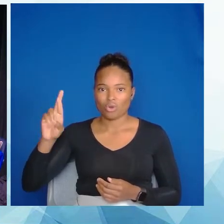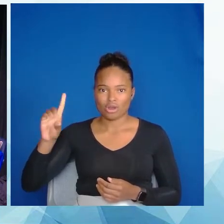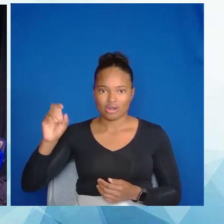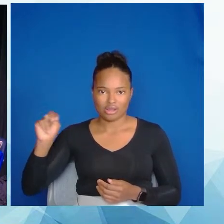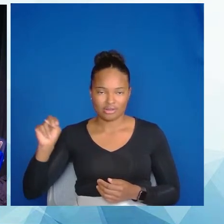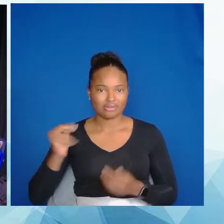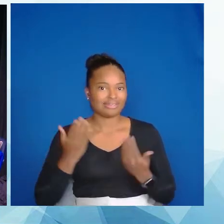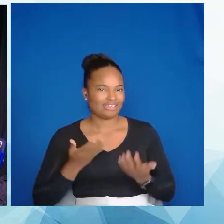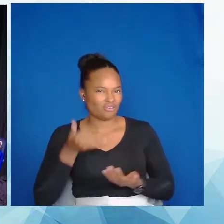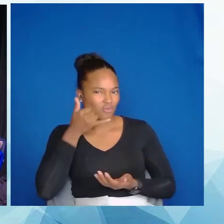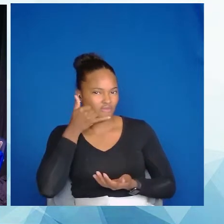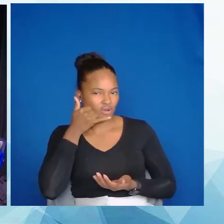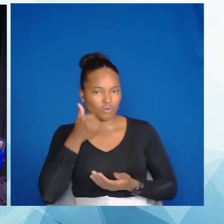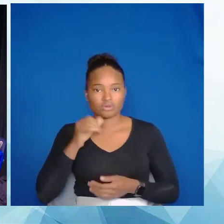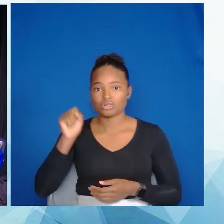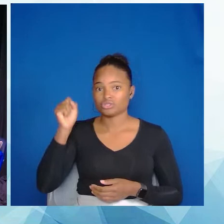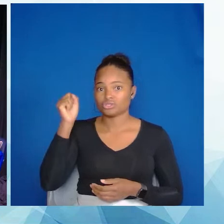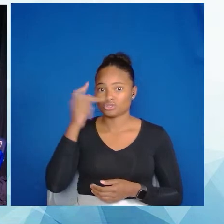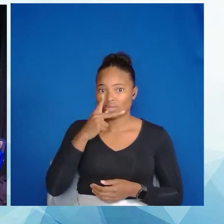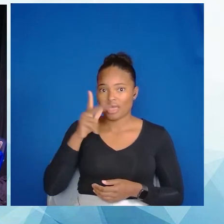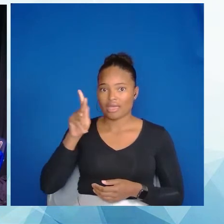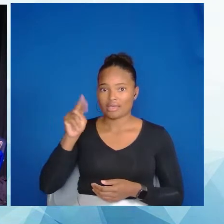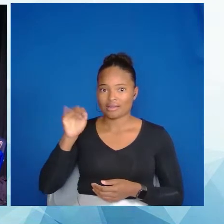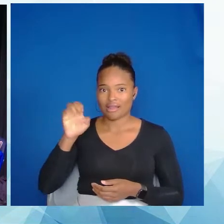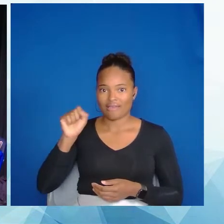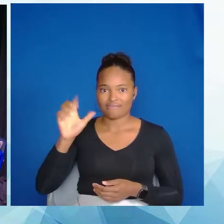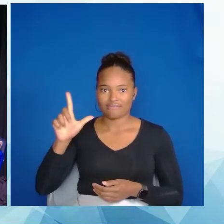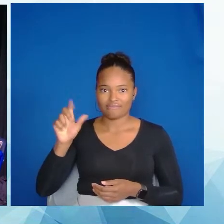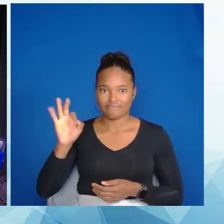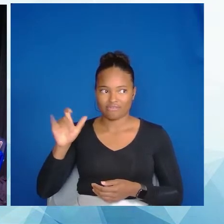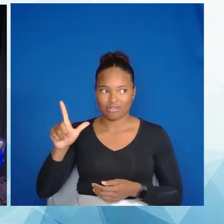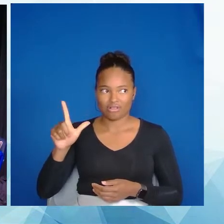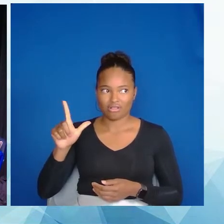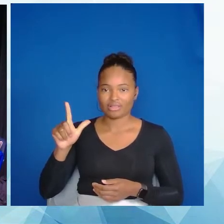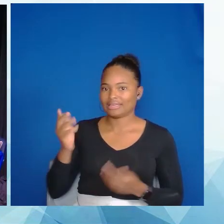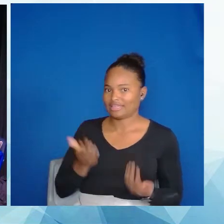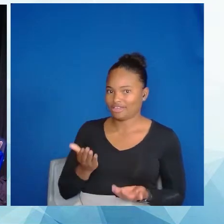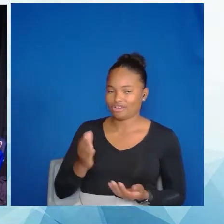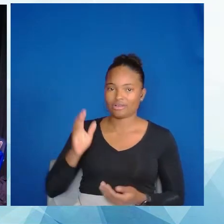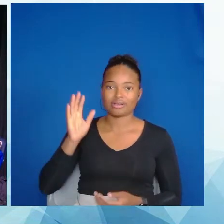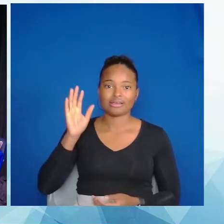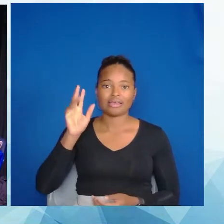Sue K. Kneifel. Here. Katie Cienko.